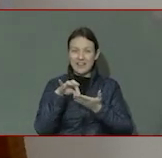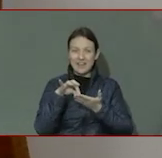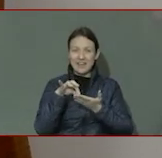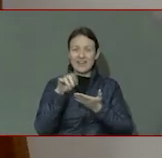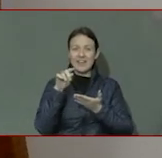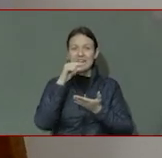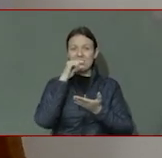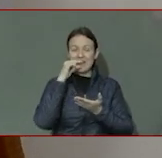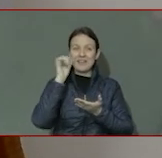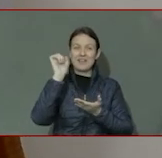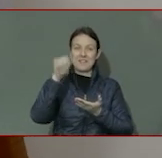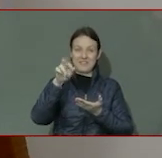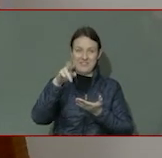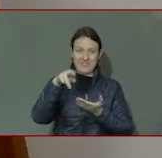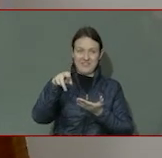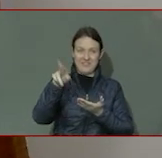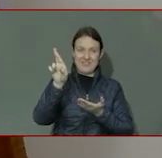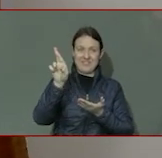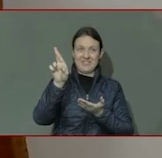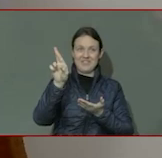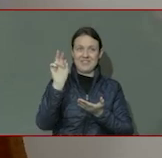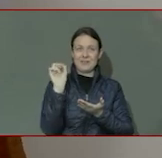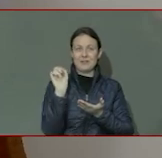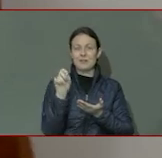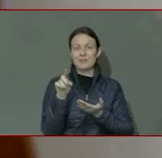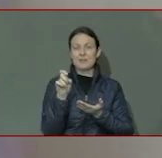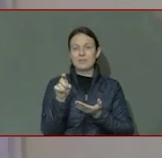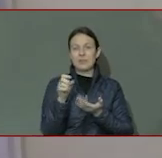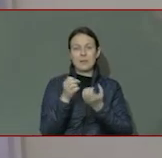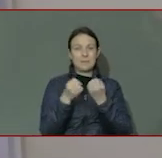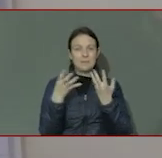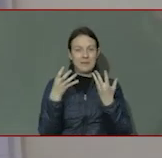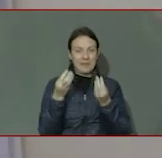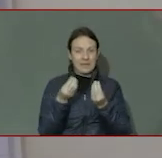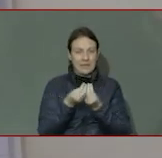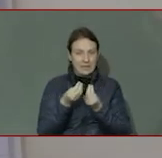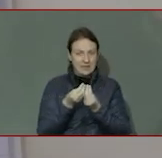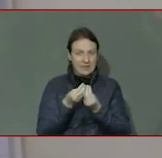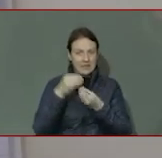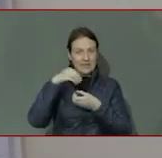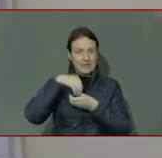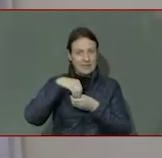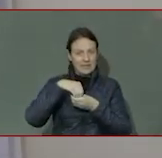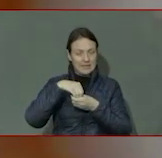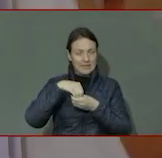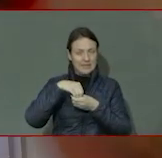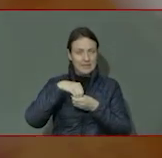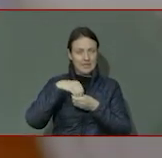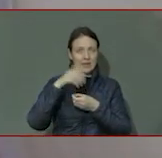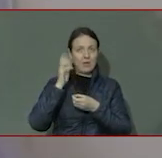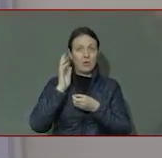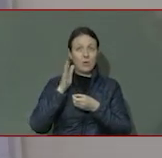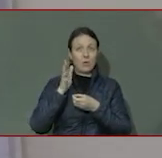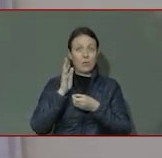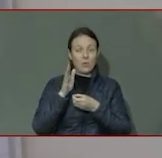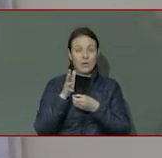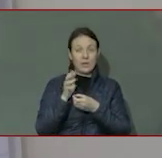Glomerulus. Now, in the glomerulus, there's a lot of useful substances which will become part of the